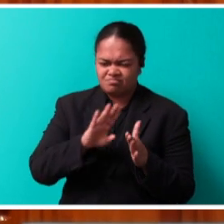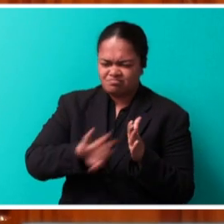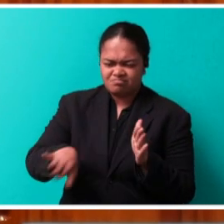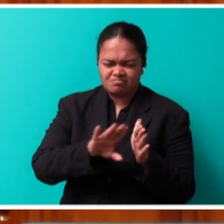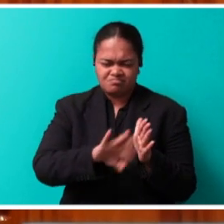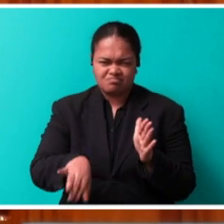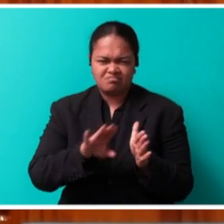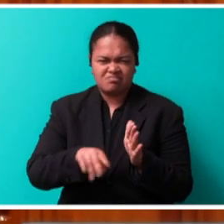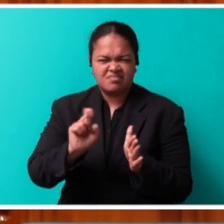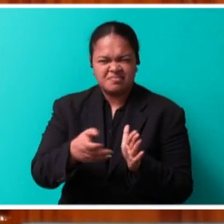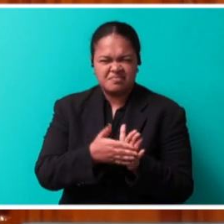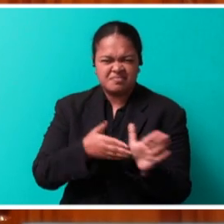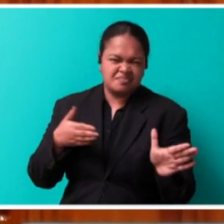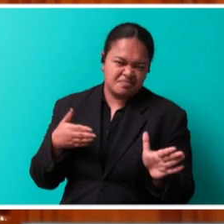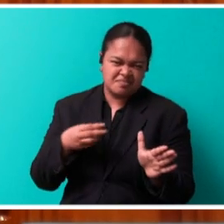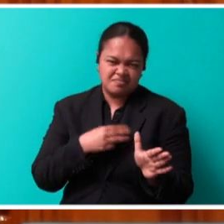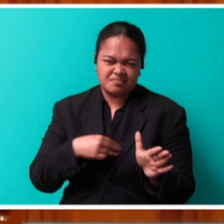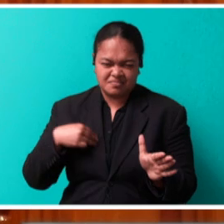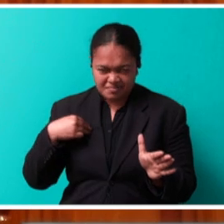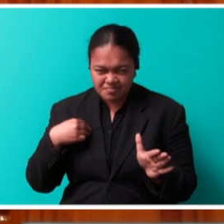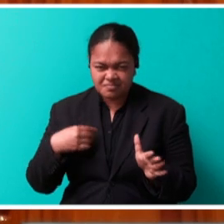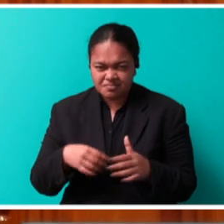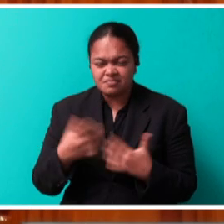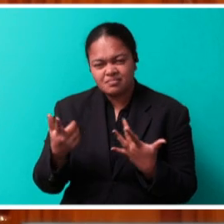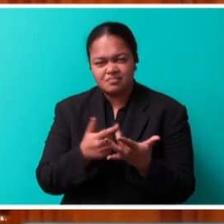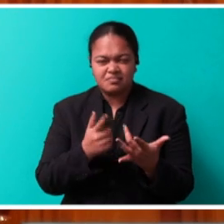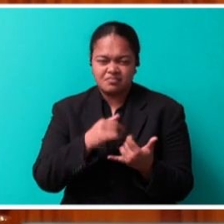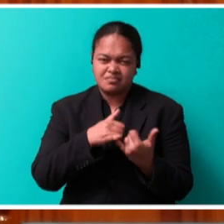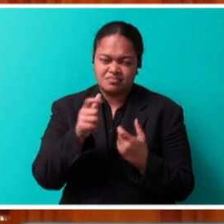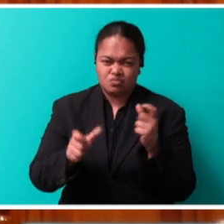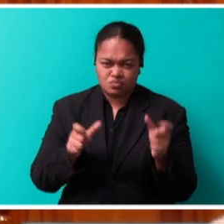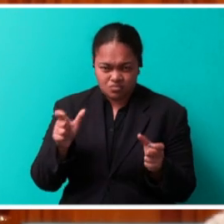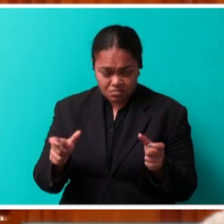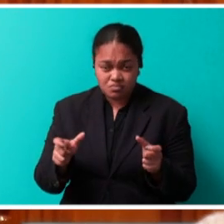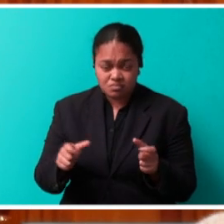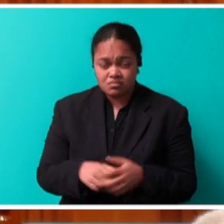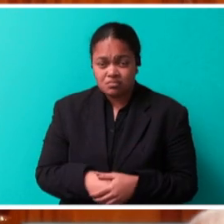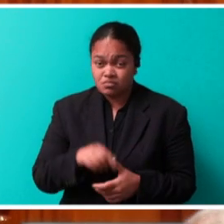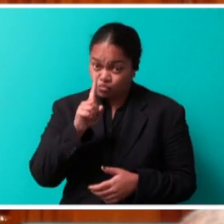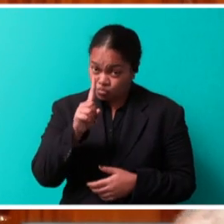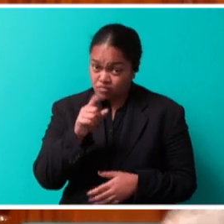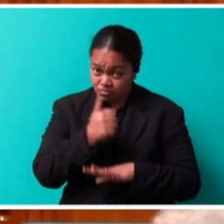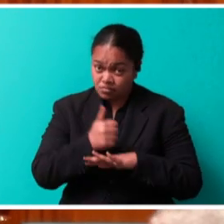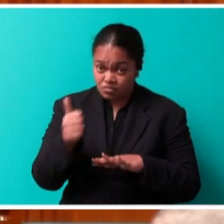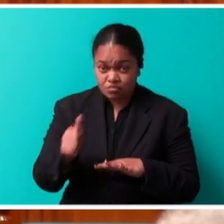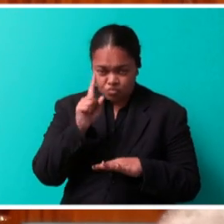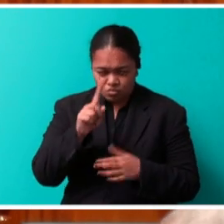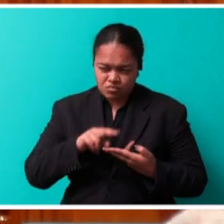Ministry, FSC, the Growers Council, and other stakeholders. One authority, one unified